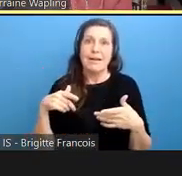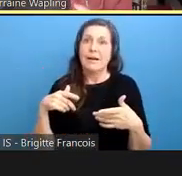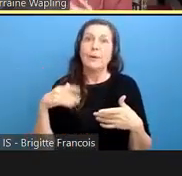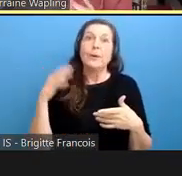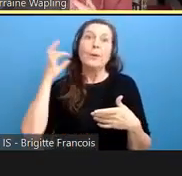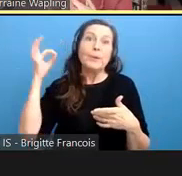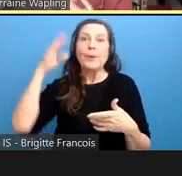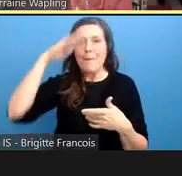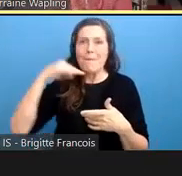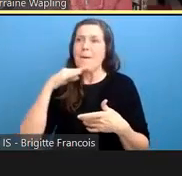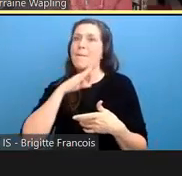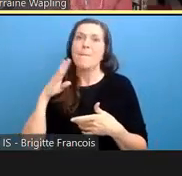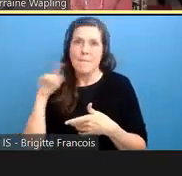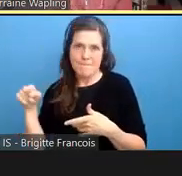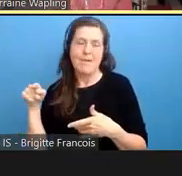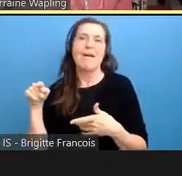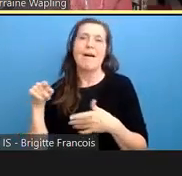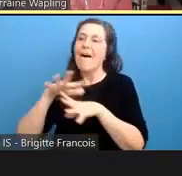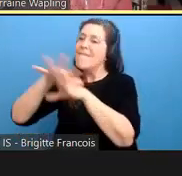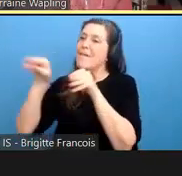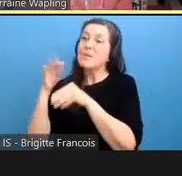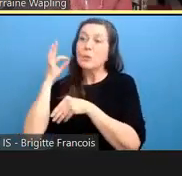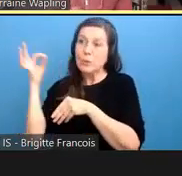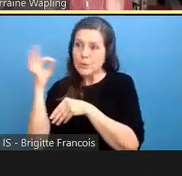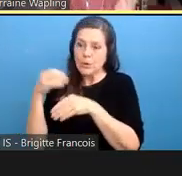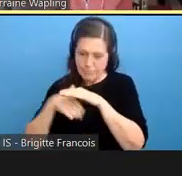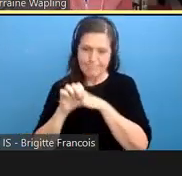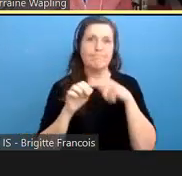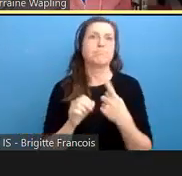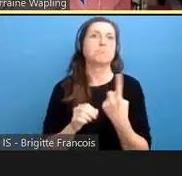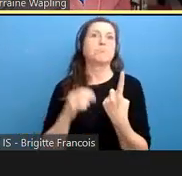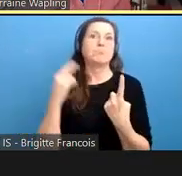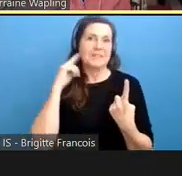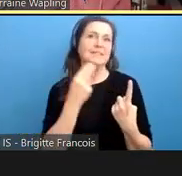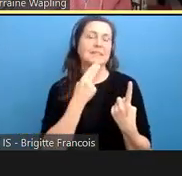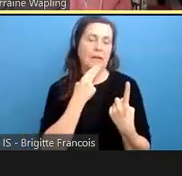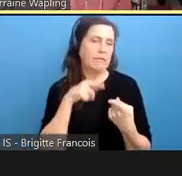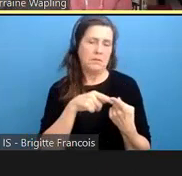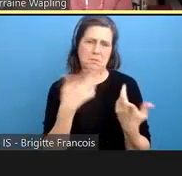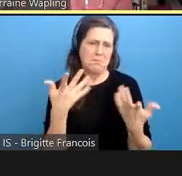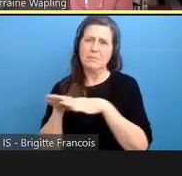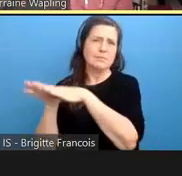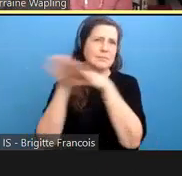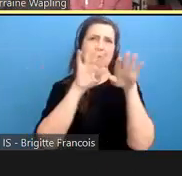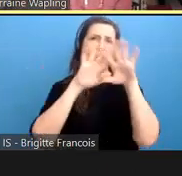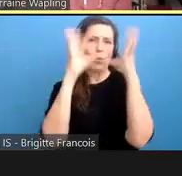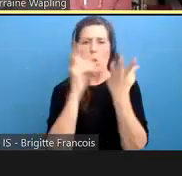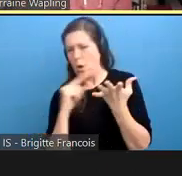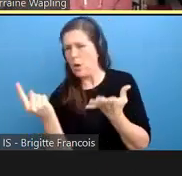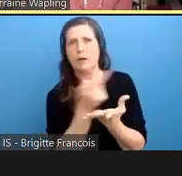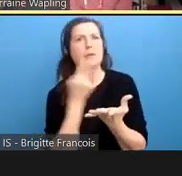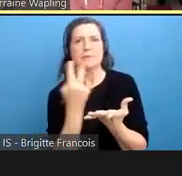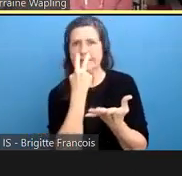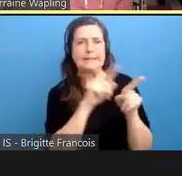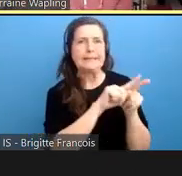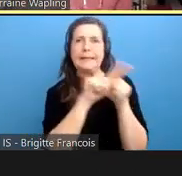of deaf babies are born into hearing families, and that's typical throughout the world, not in any specific